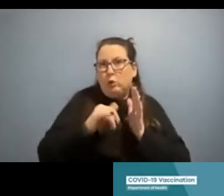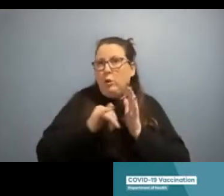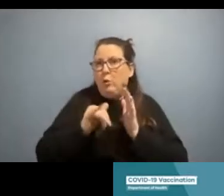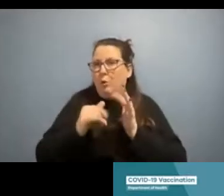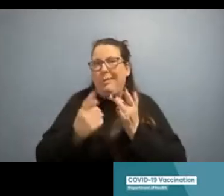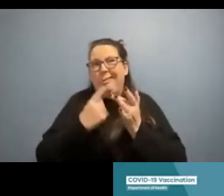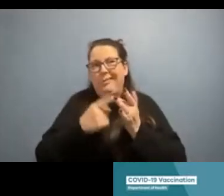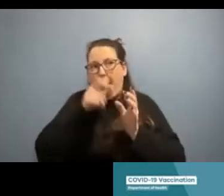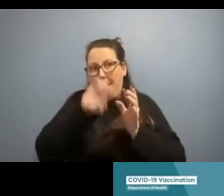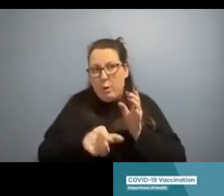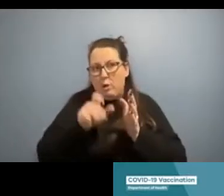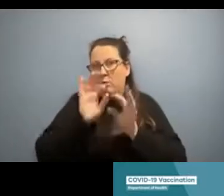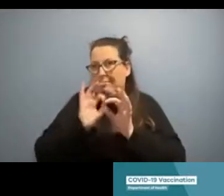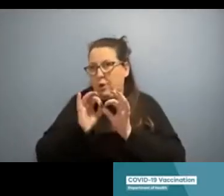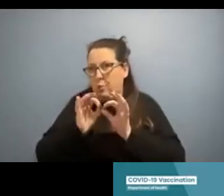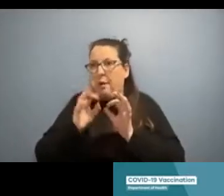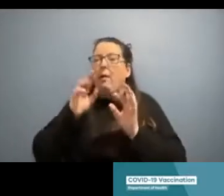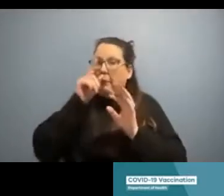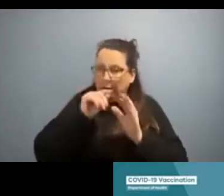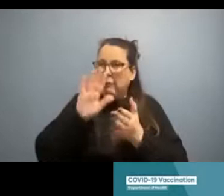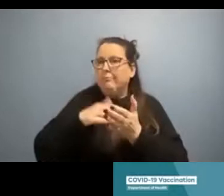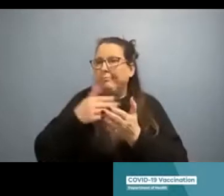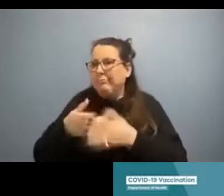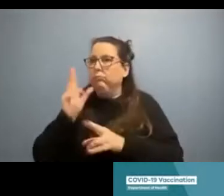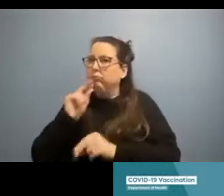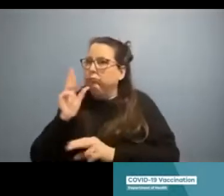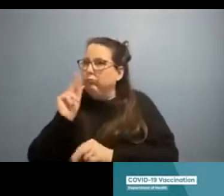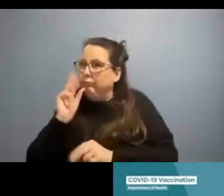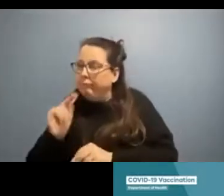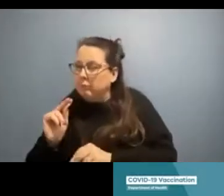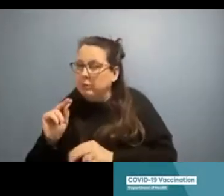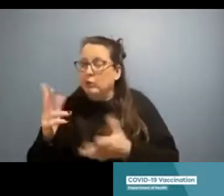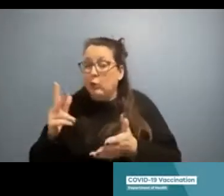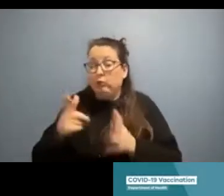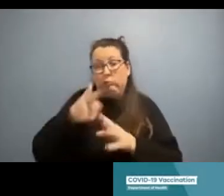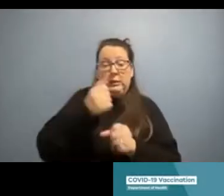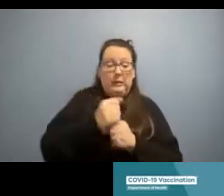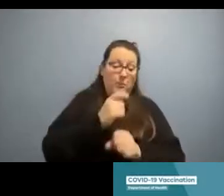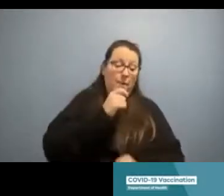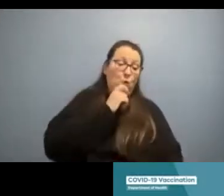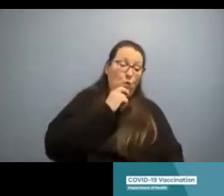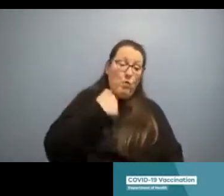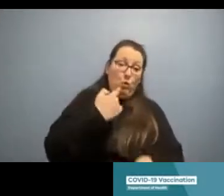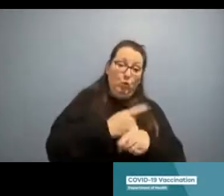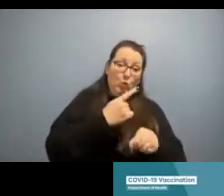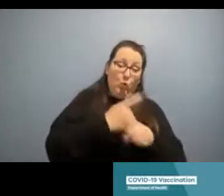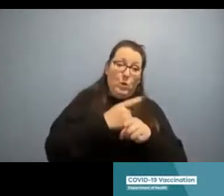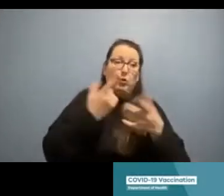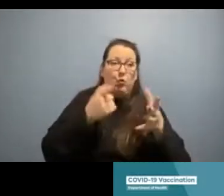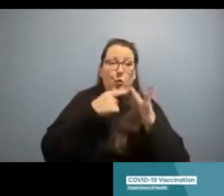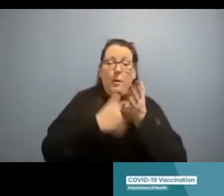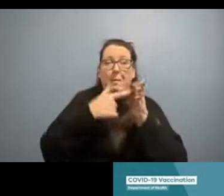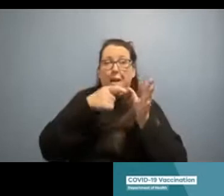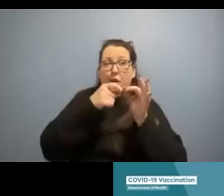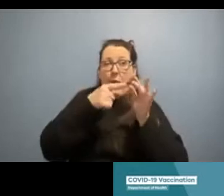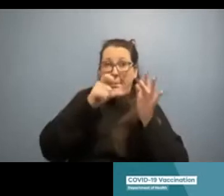speak that language, so we can address the questions. Like, for example, this afternoon I was talking to an Arabic-speaking community, and so I